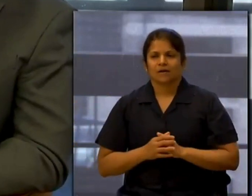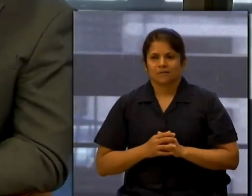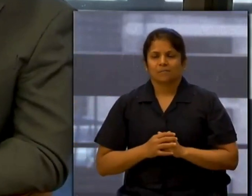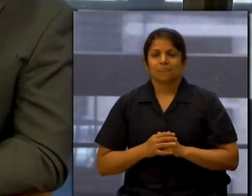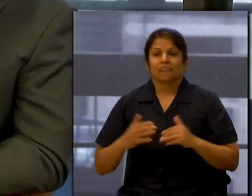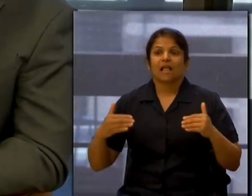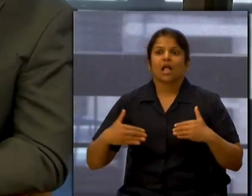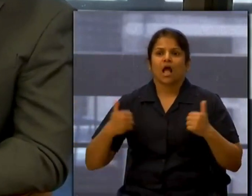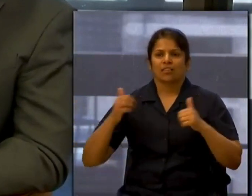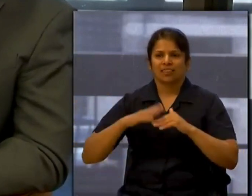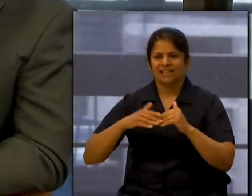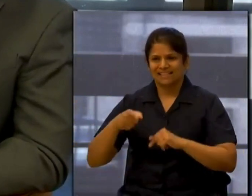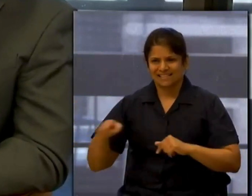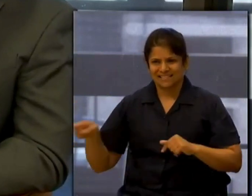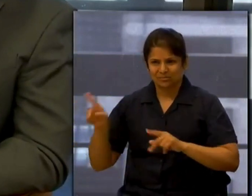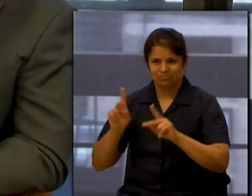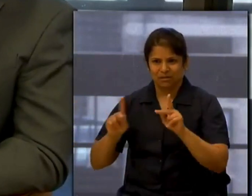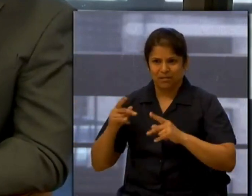constituents. And